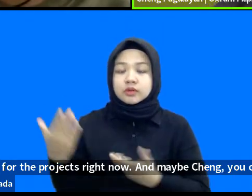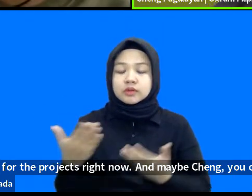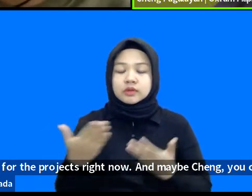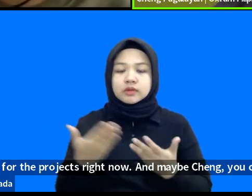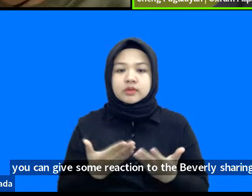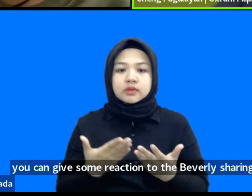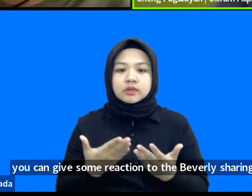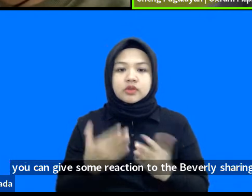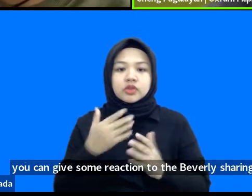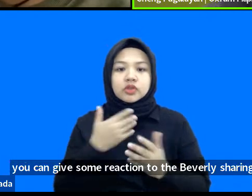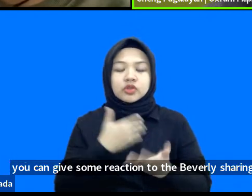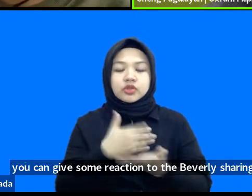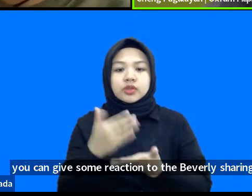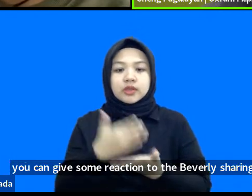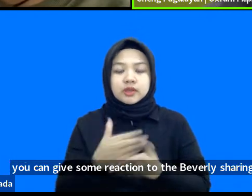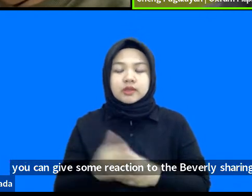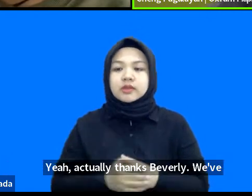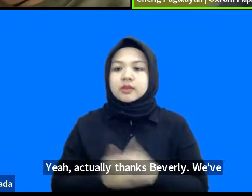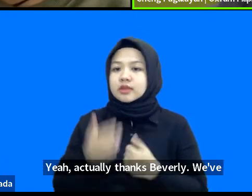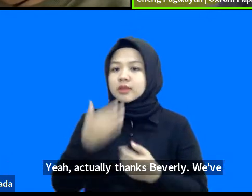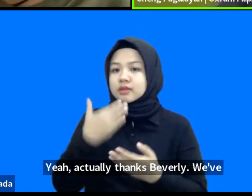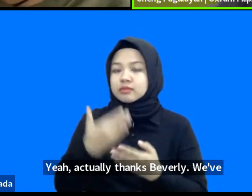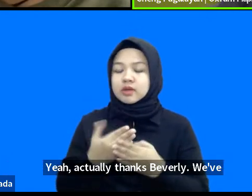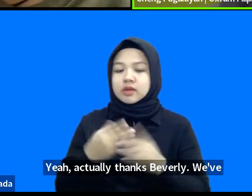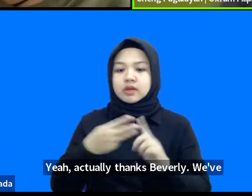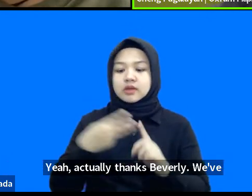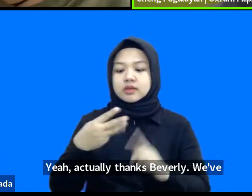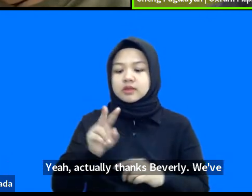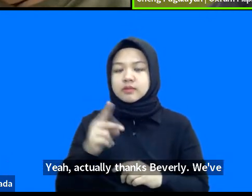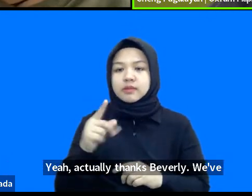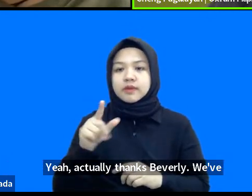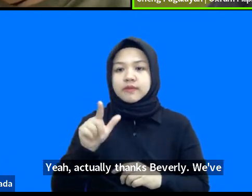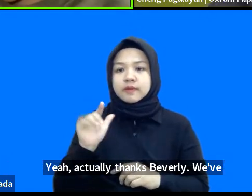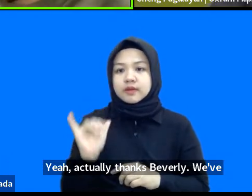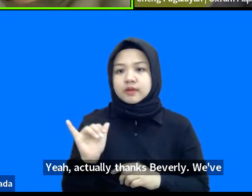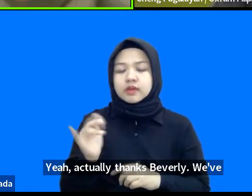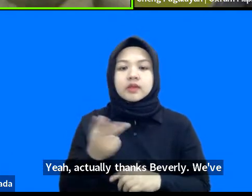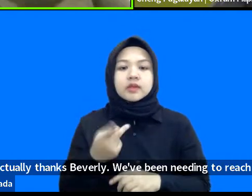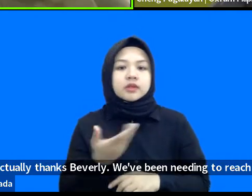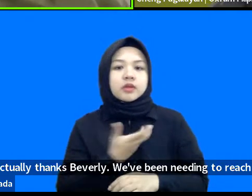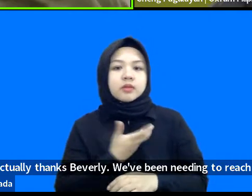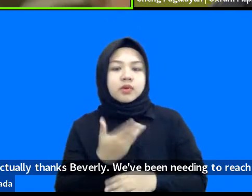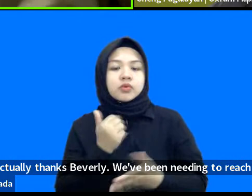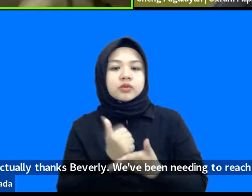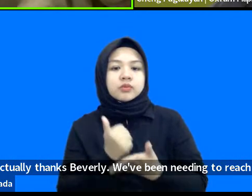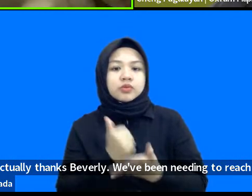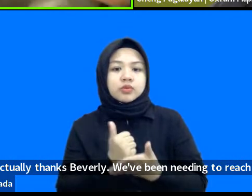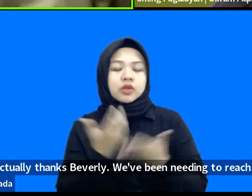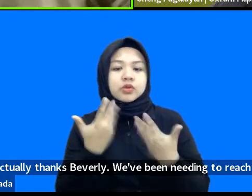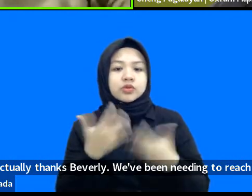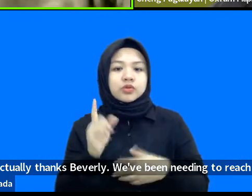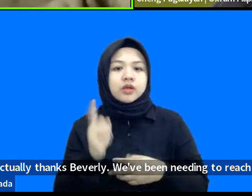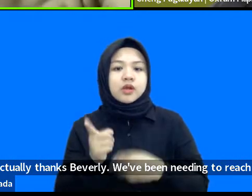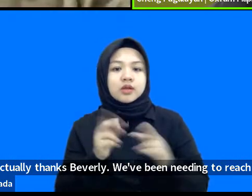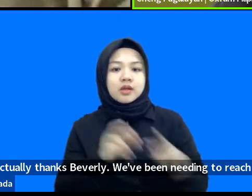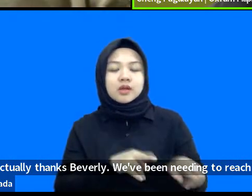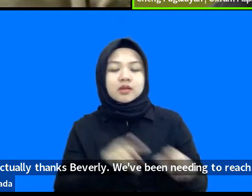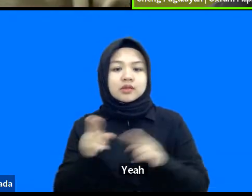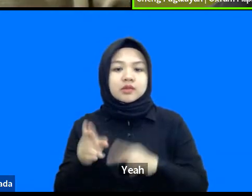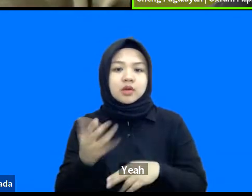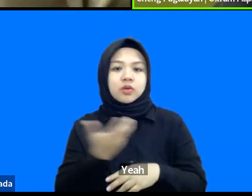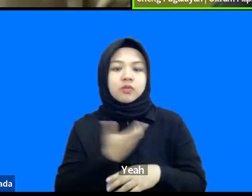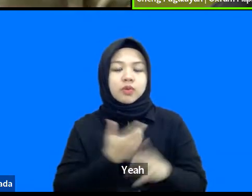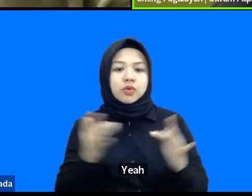actually, thanks, Beverly. We've been meaning to reach out to Bantay Kita in the Philippines because I think